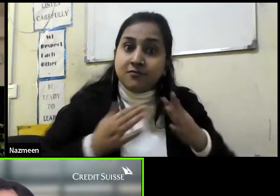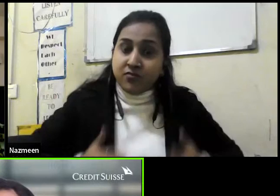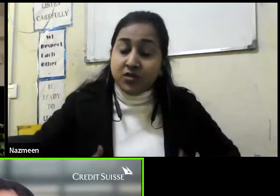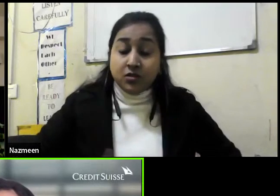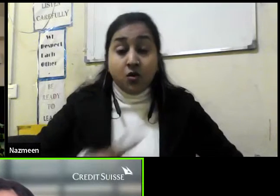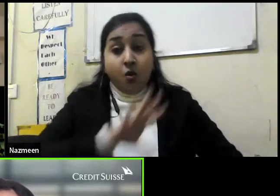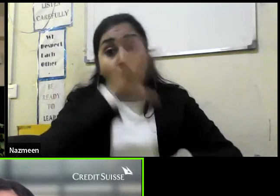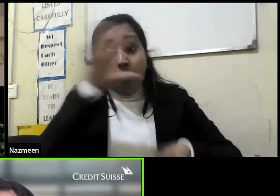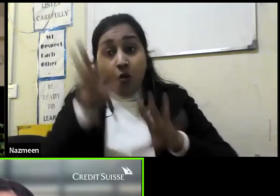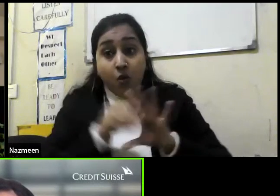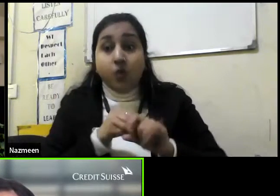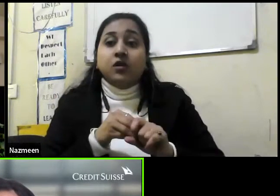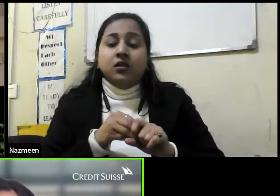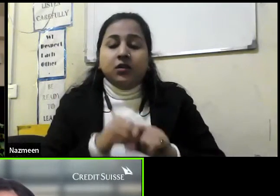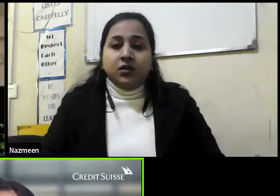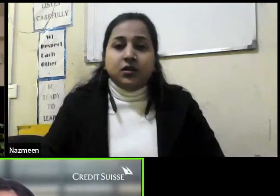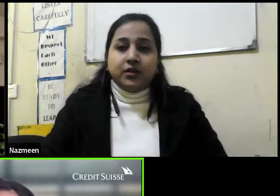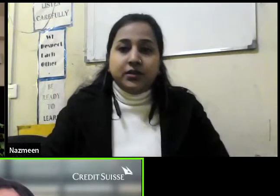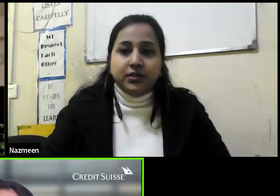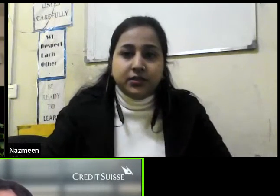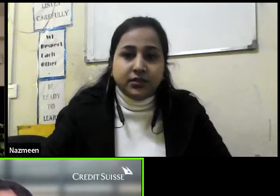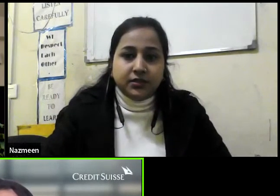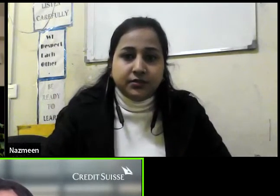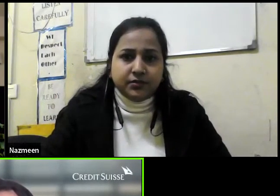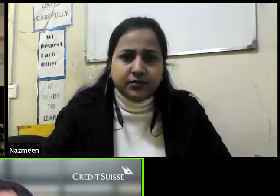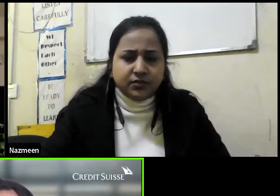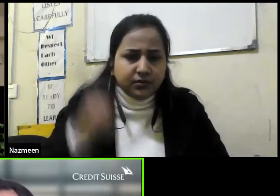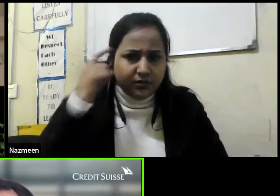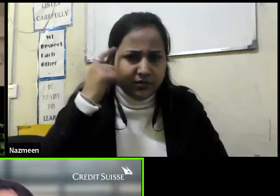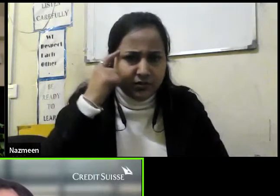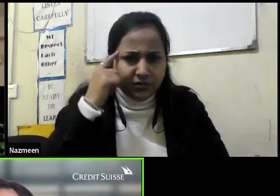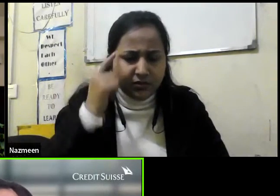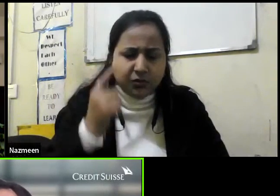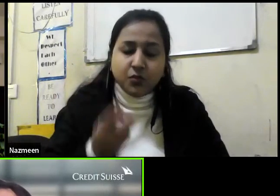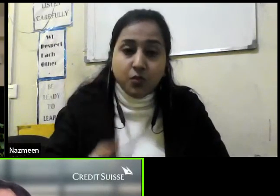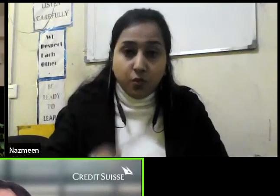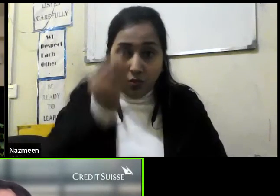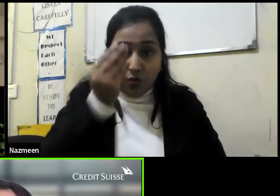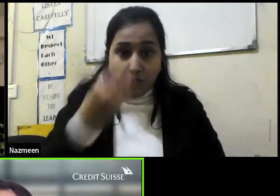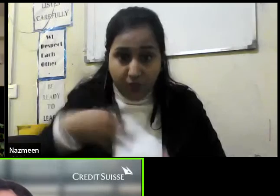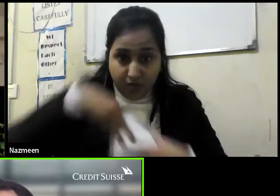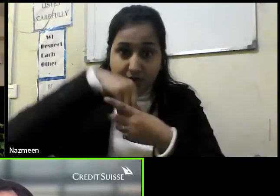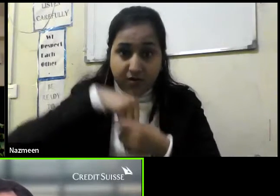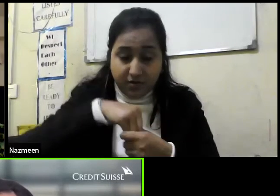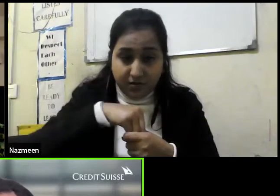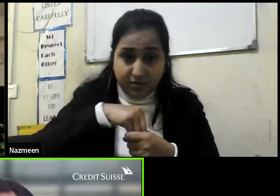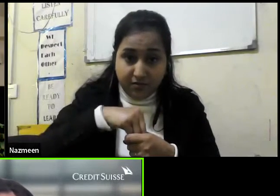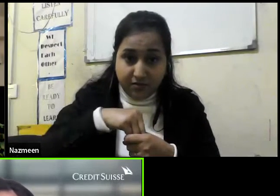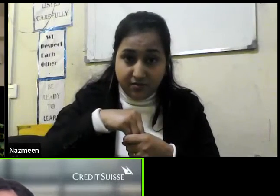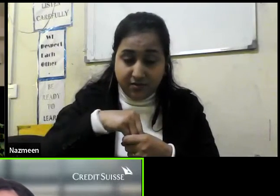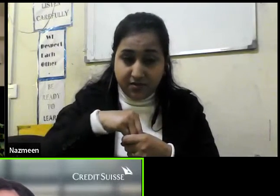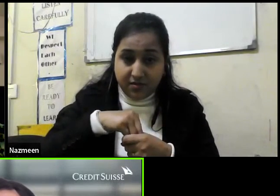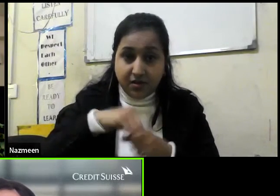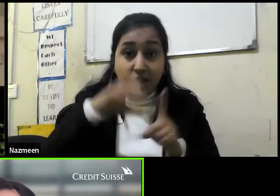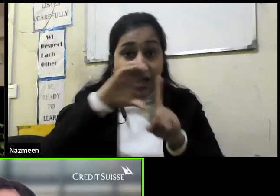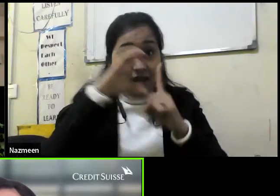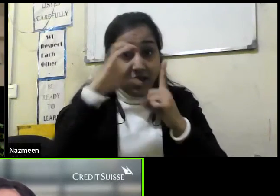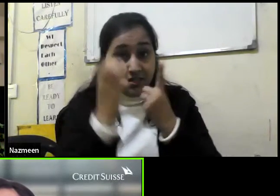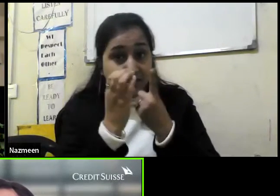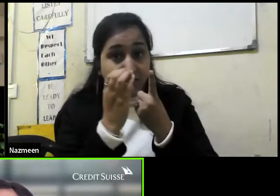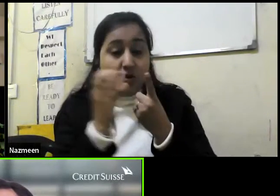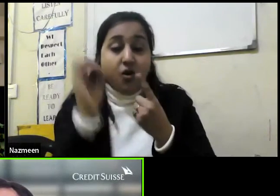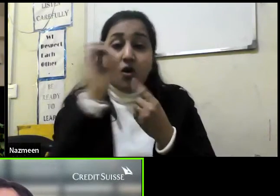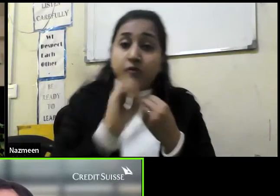to really think about a more inclusive culture in the organization, as well